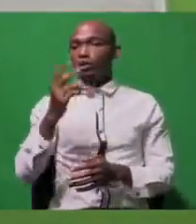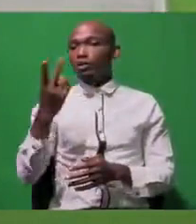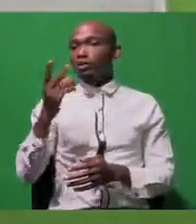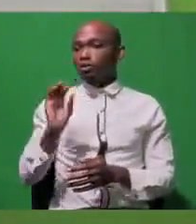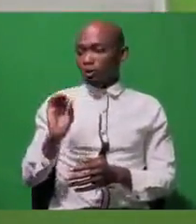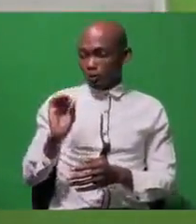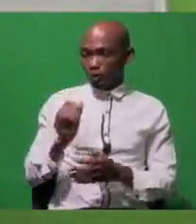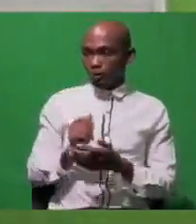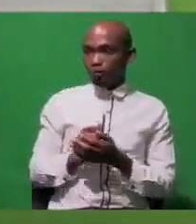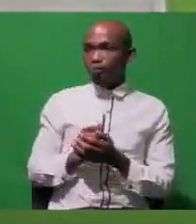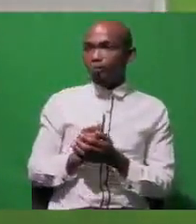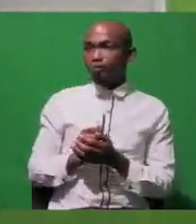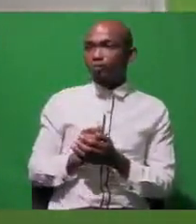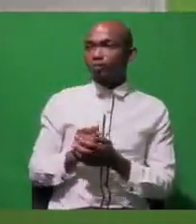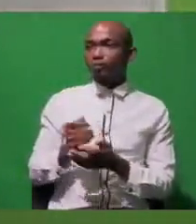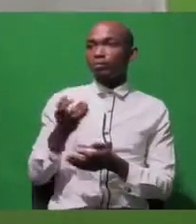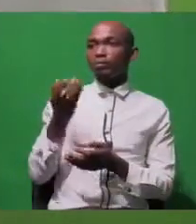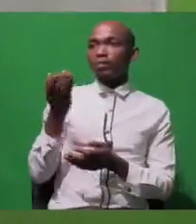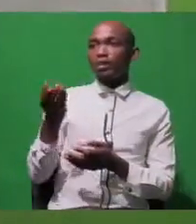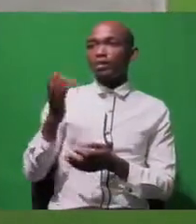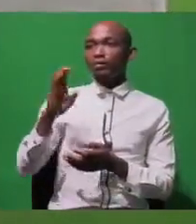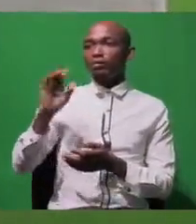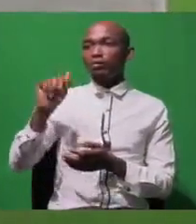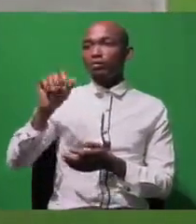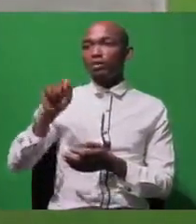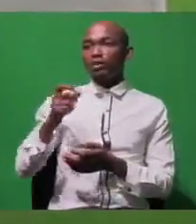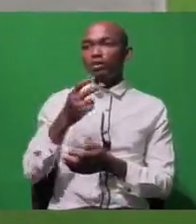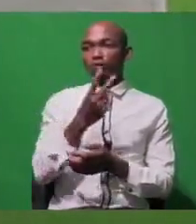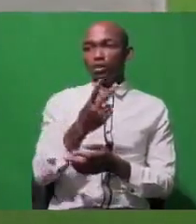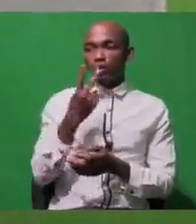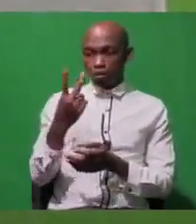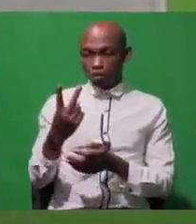22,020, and here